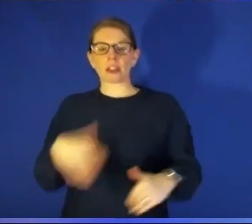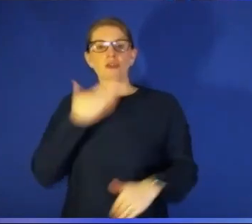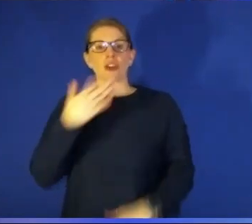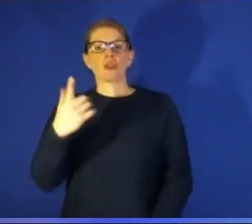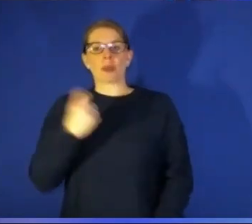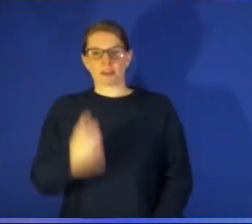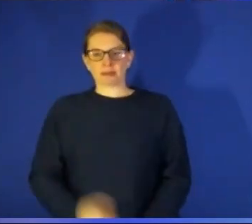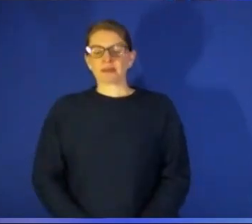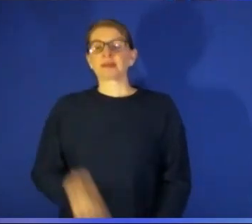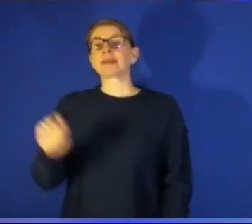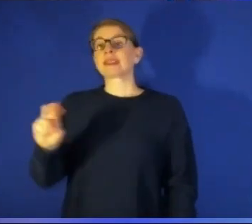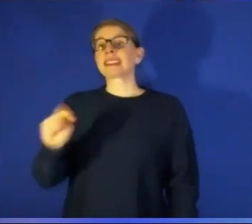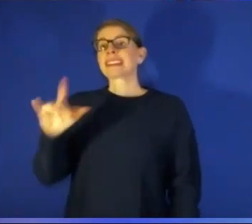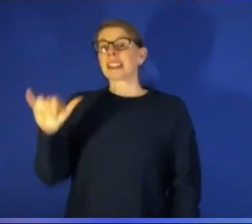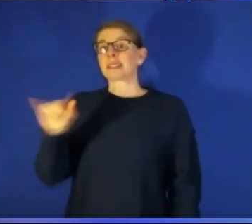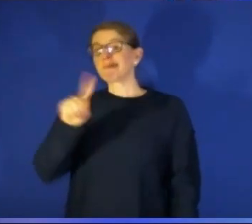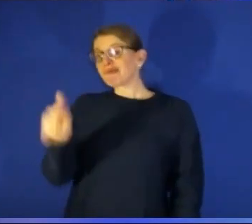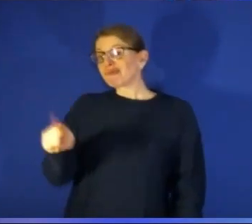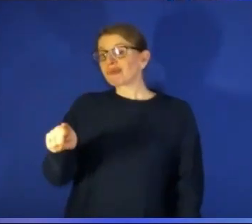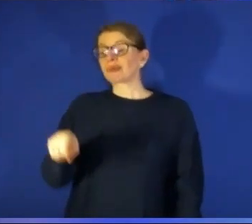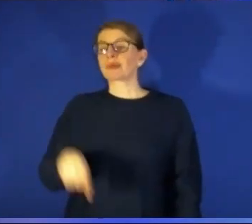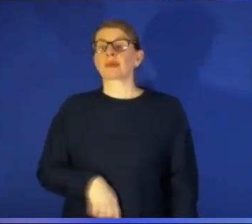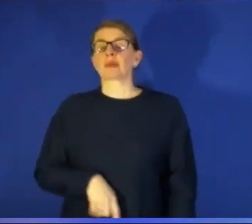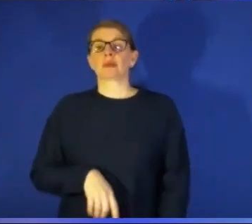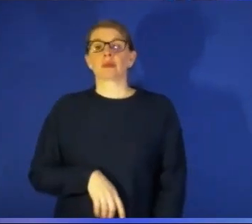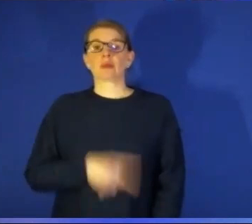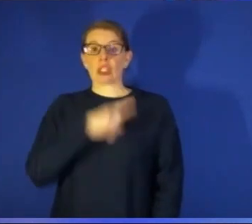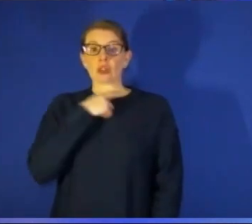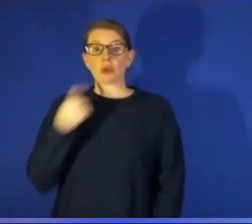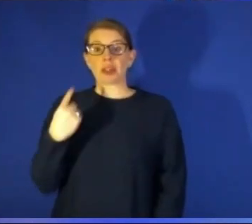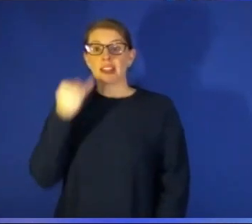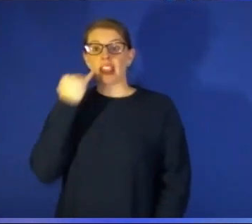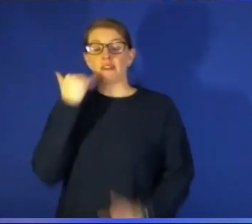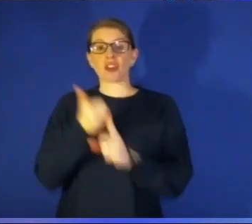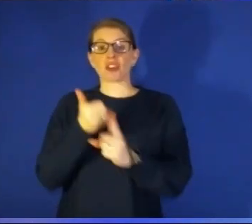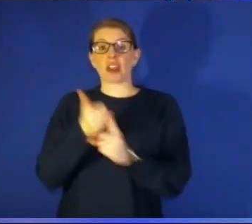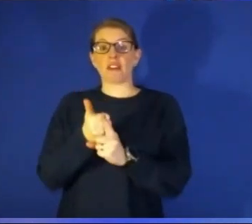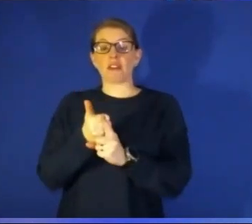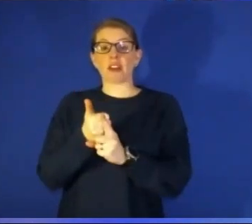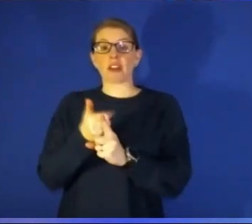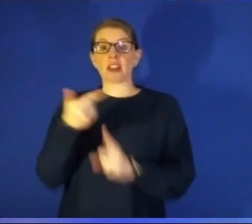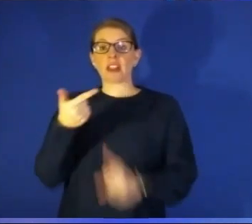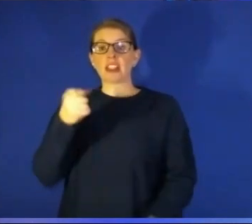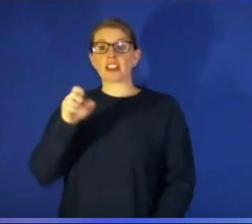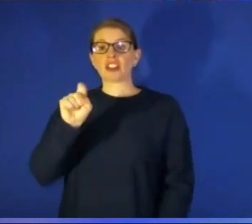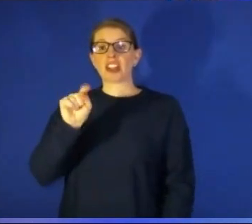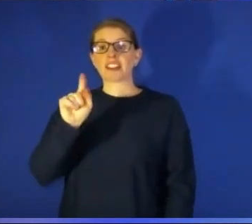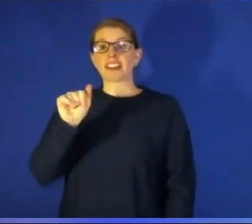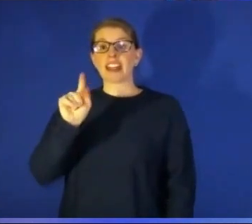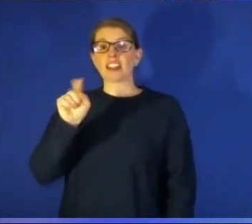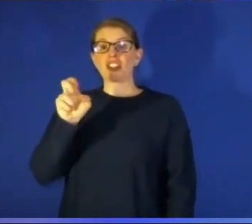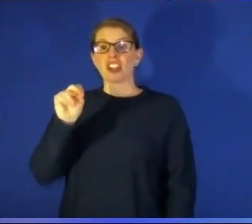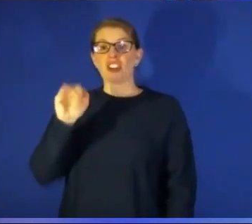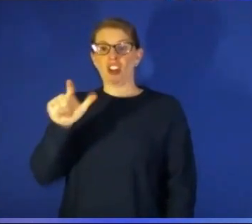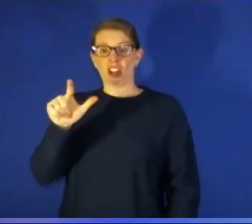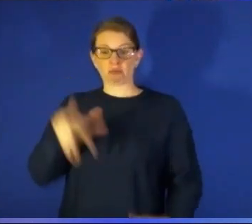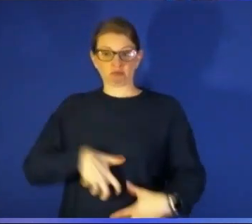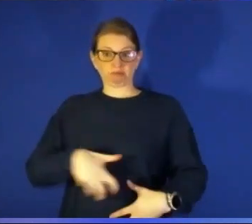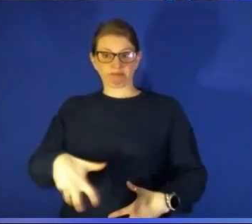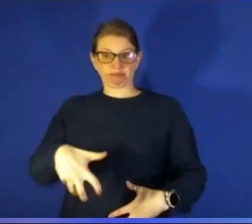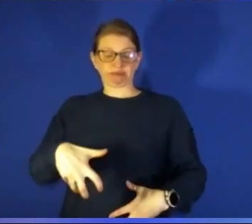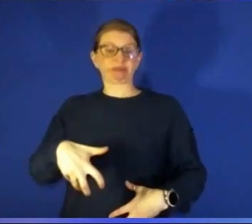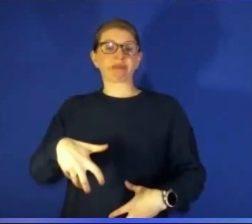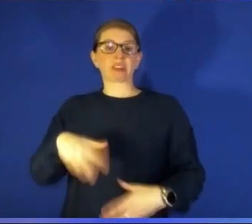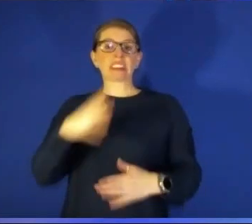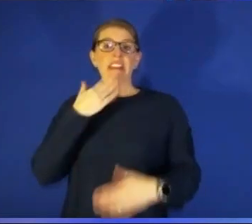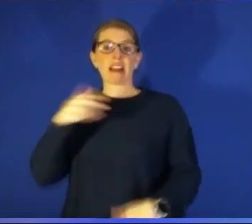is the risk if you were gestationally diabetic 25 years ago? And I do want to talk about that. I remember having to drink that horrible drink when I was pregnant, and I was so